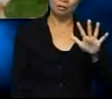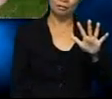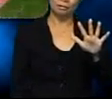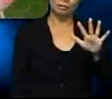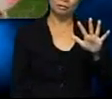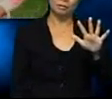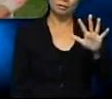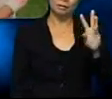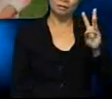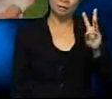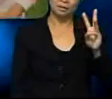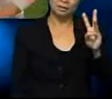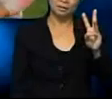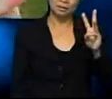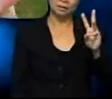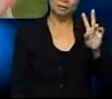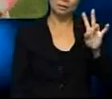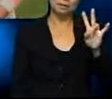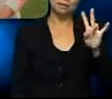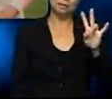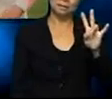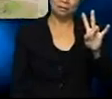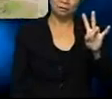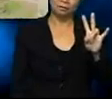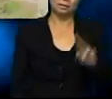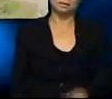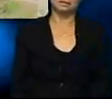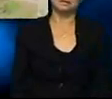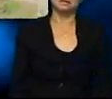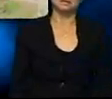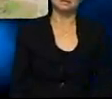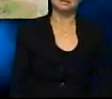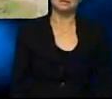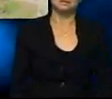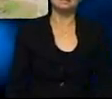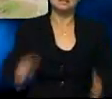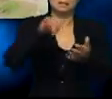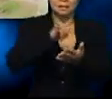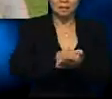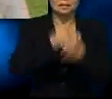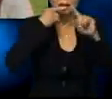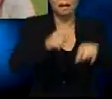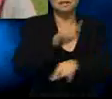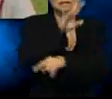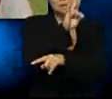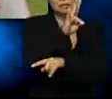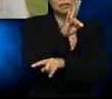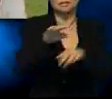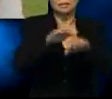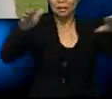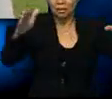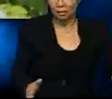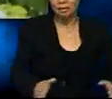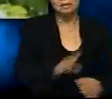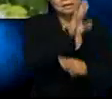4, 5, 6, 7. That's the answer